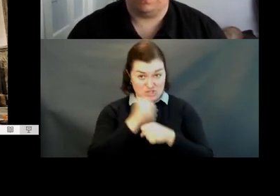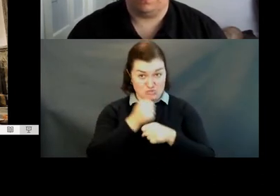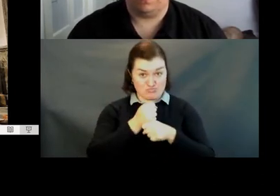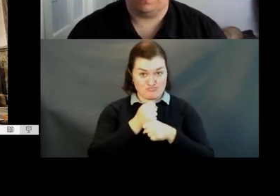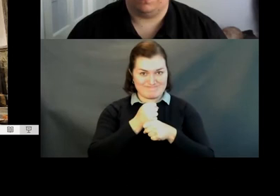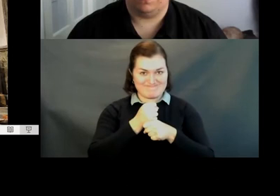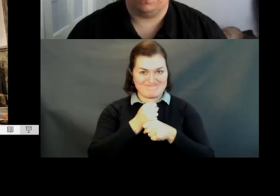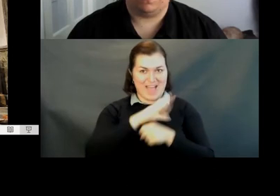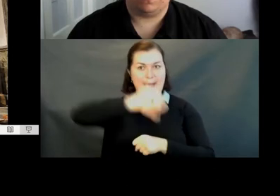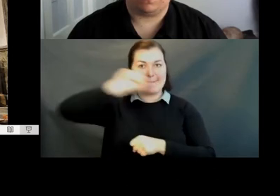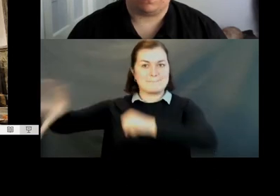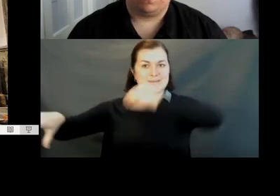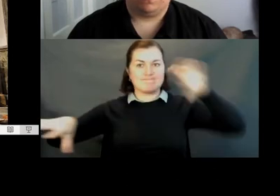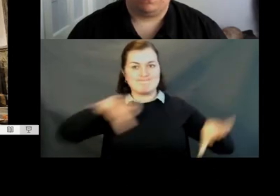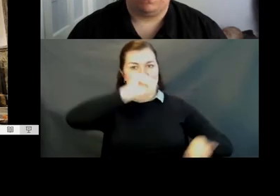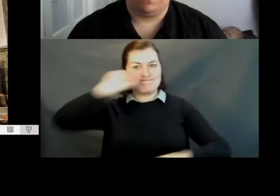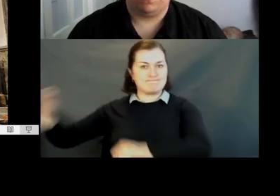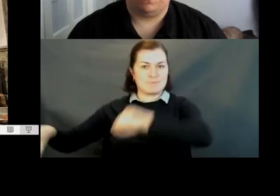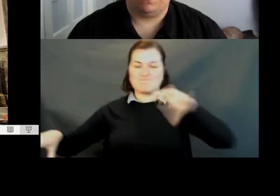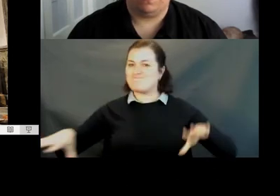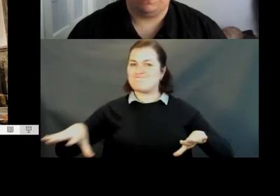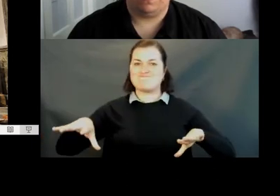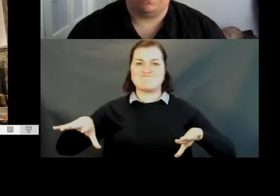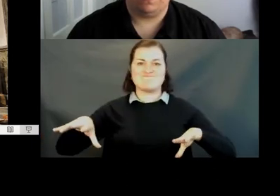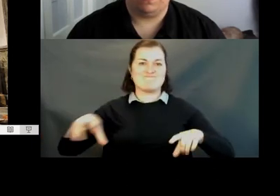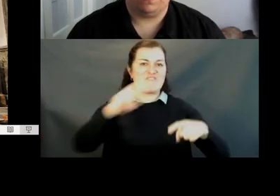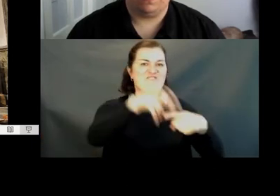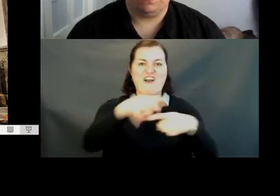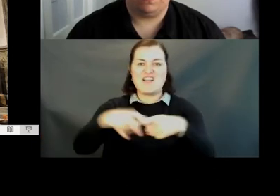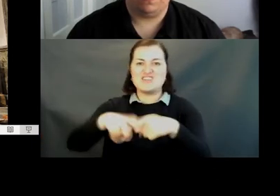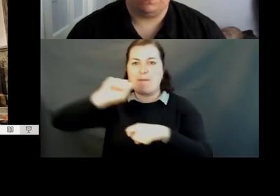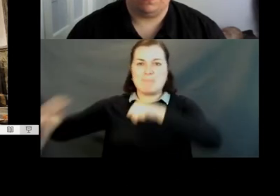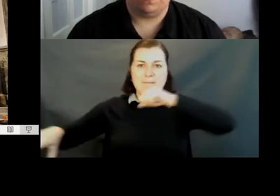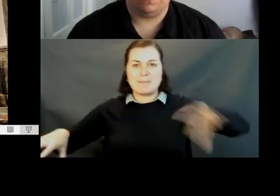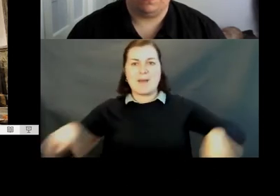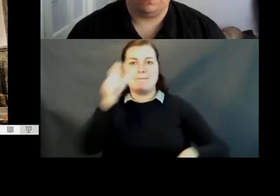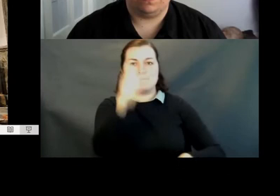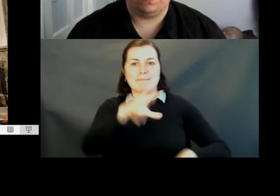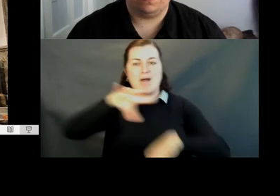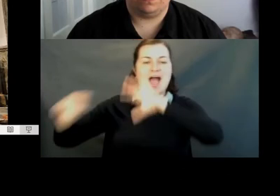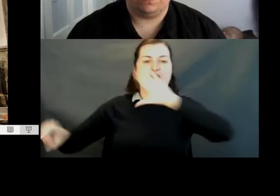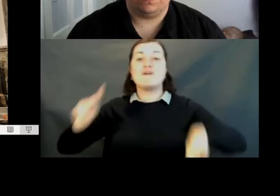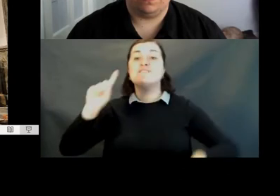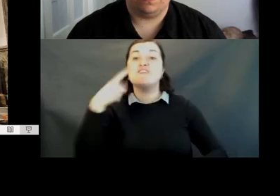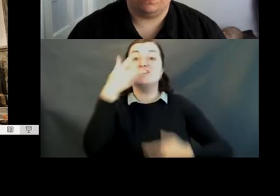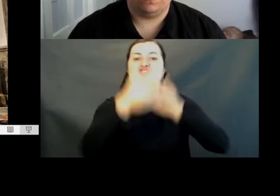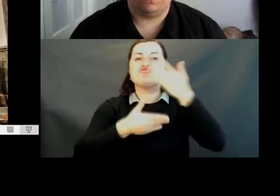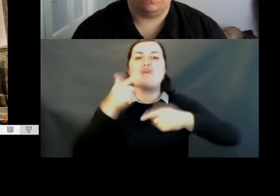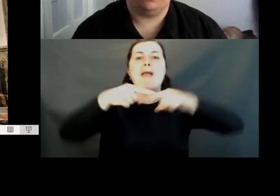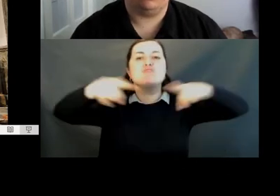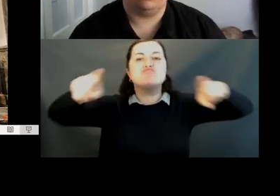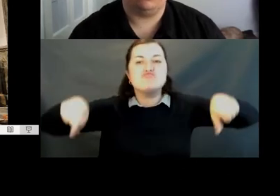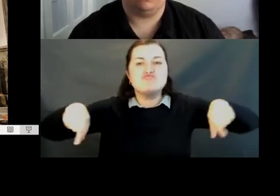then I'm going to describe what the room is actually like. So this room